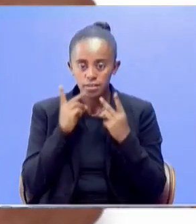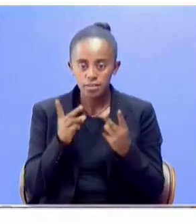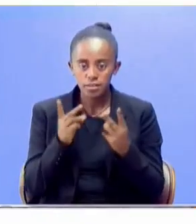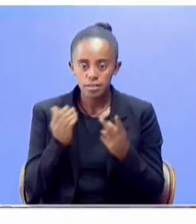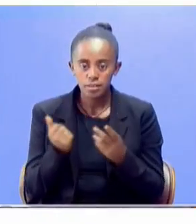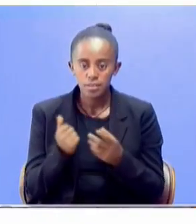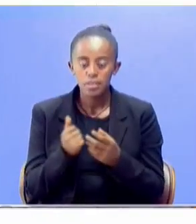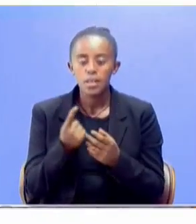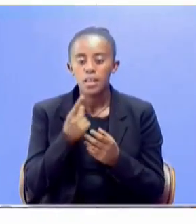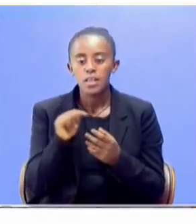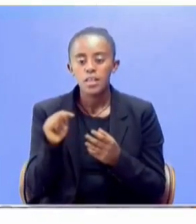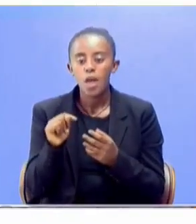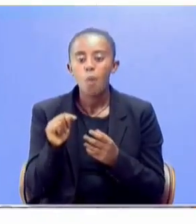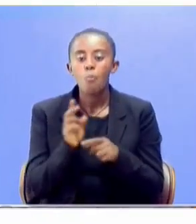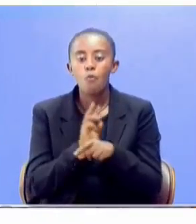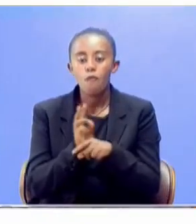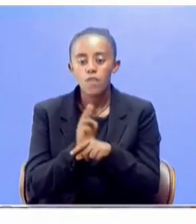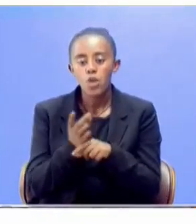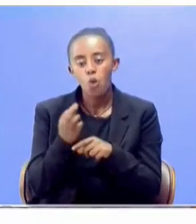the movie or the film.